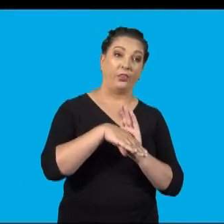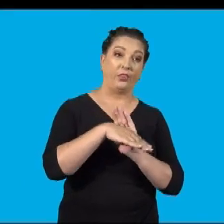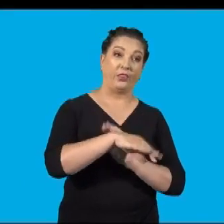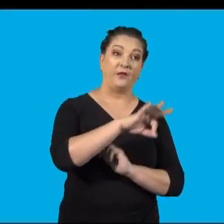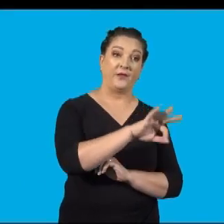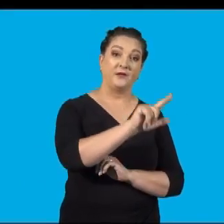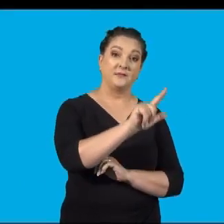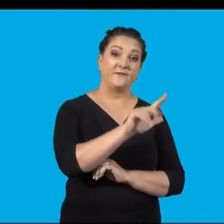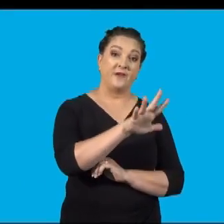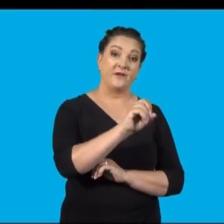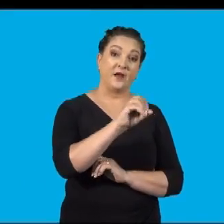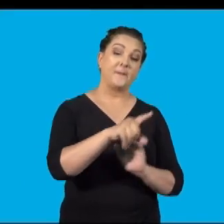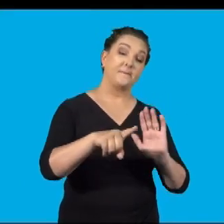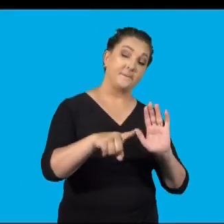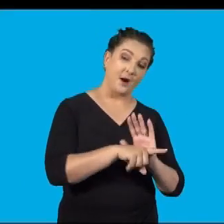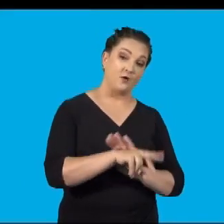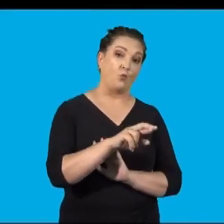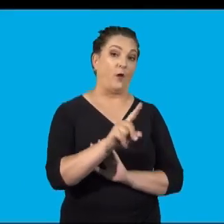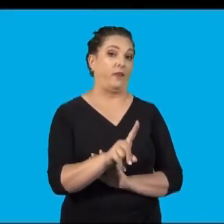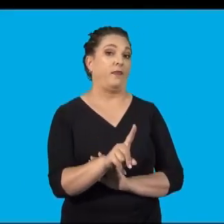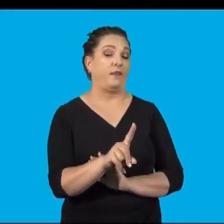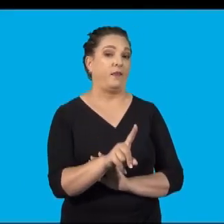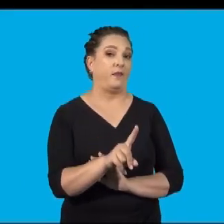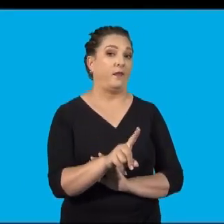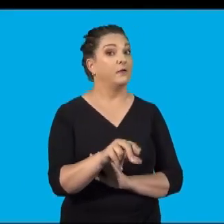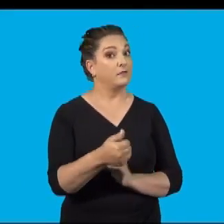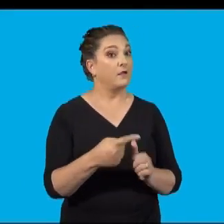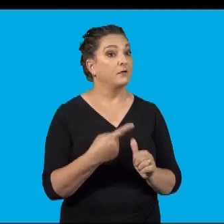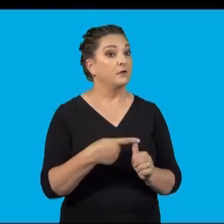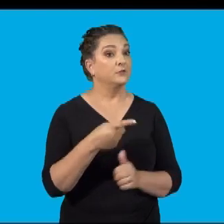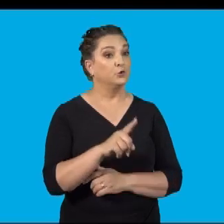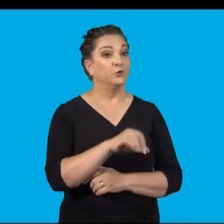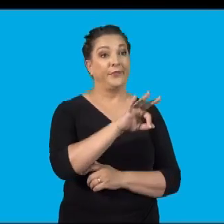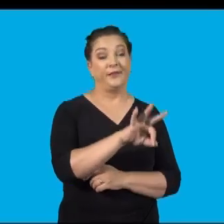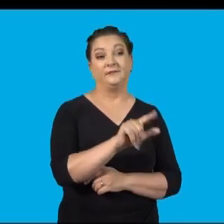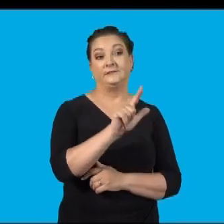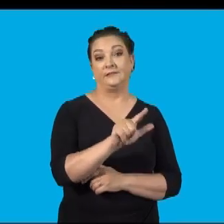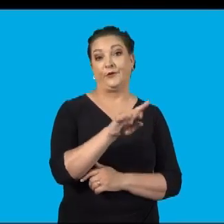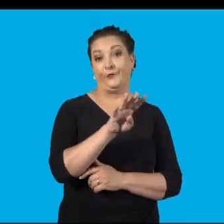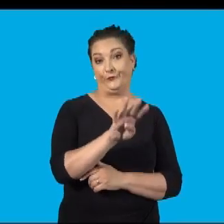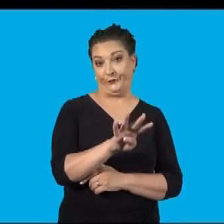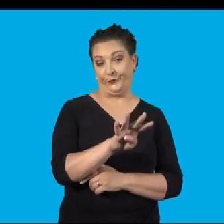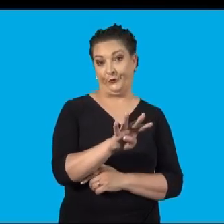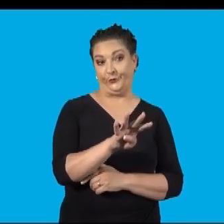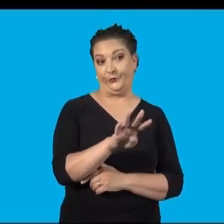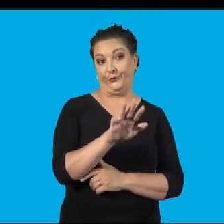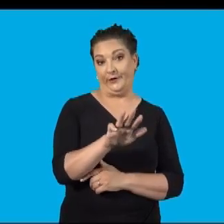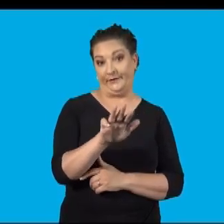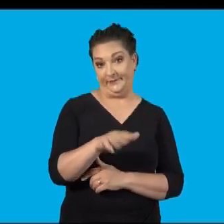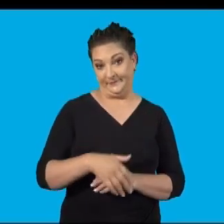therefore would be 37,500 minus 1 Rand, which becomes